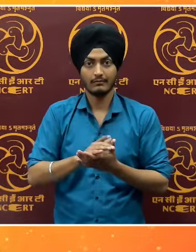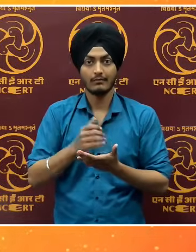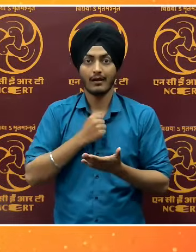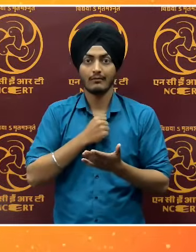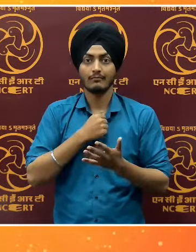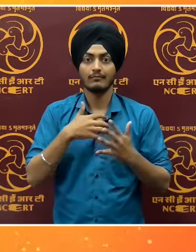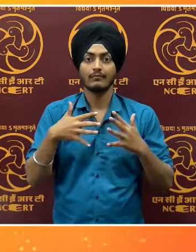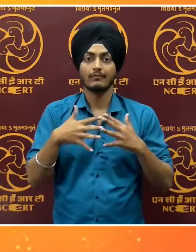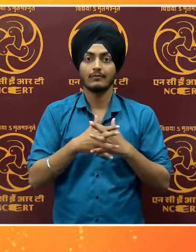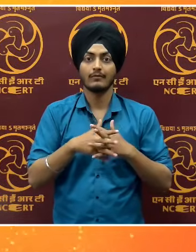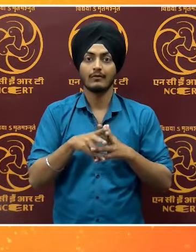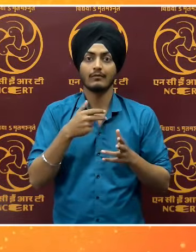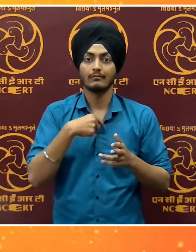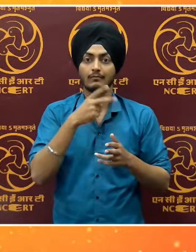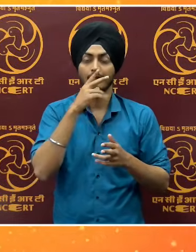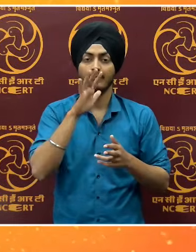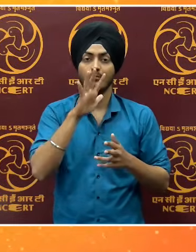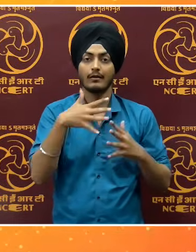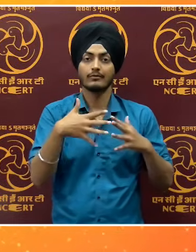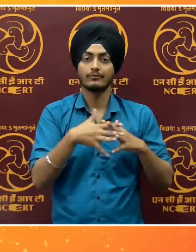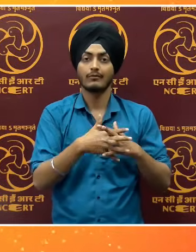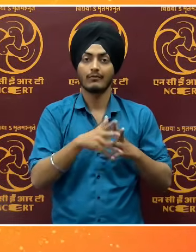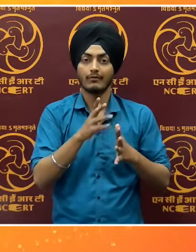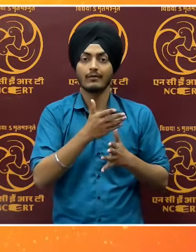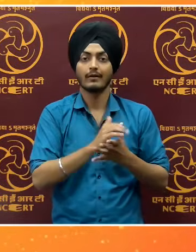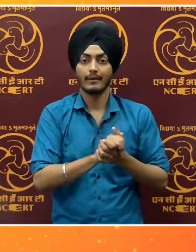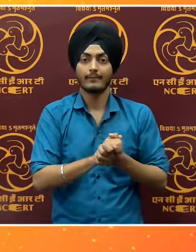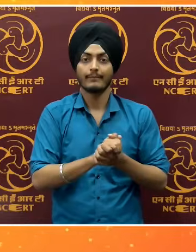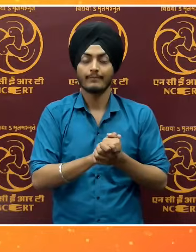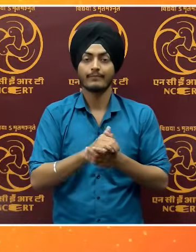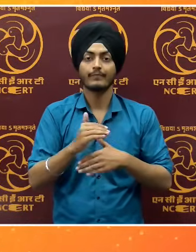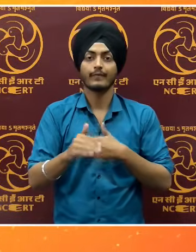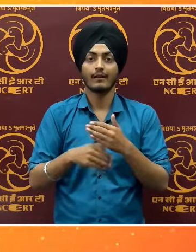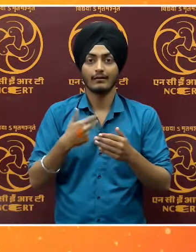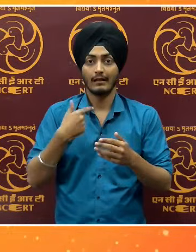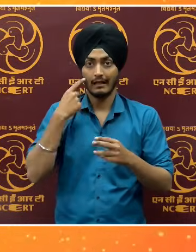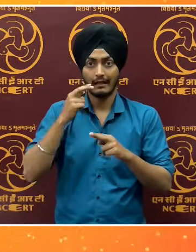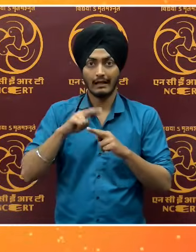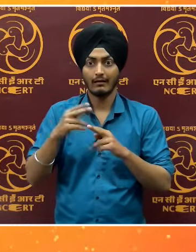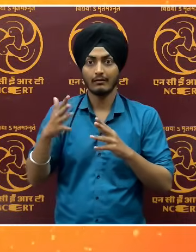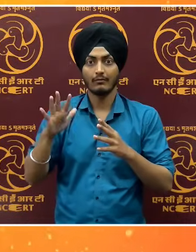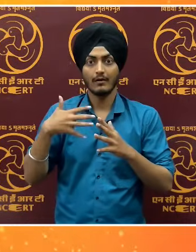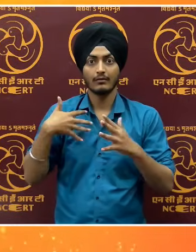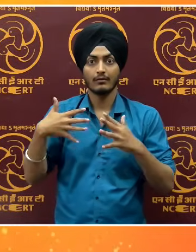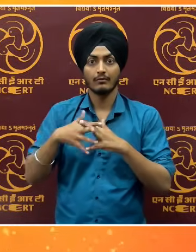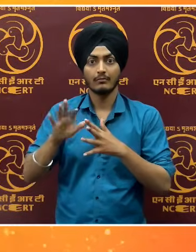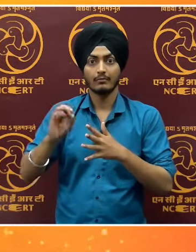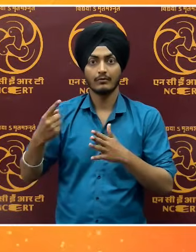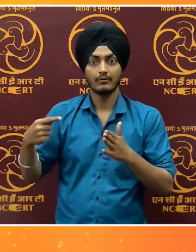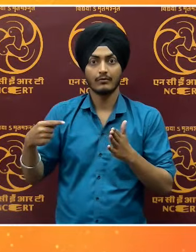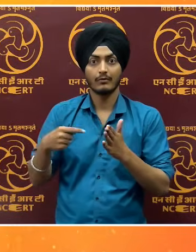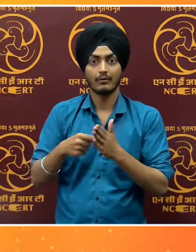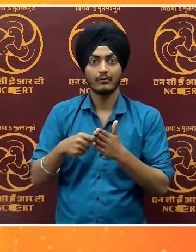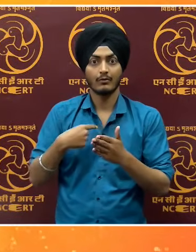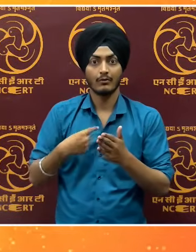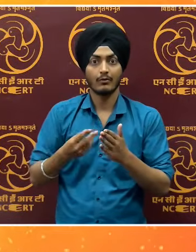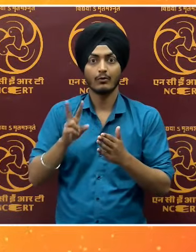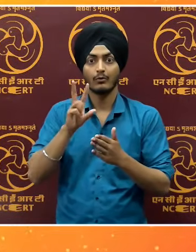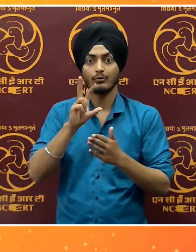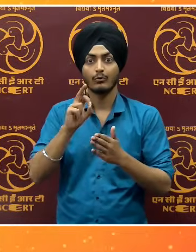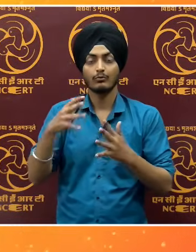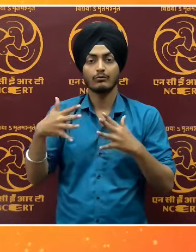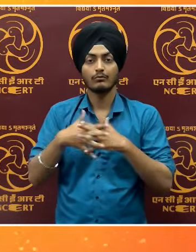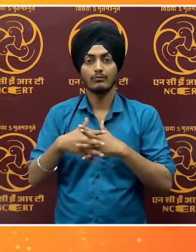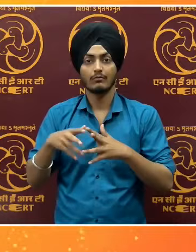voltage across the bulb is 5 volt. If you give 5 volt, then only it will works. If you give more than some 200 volt